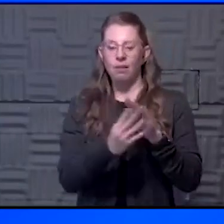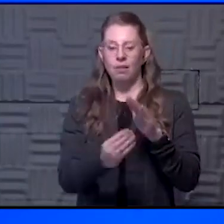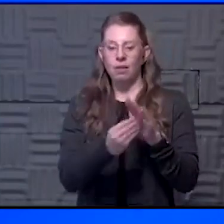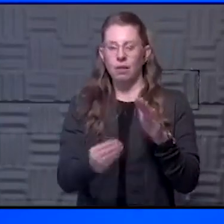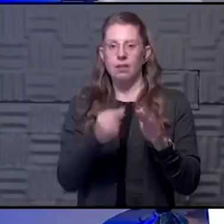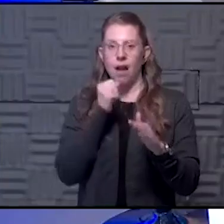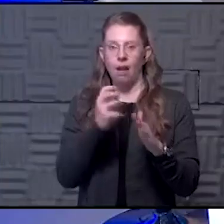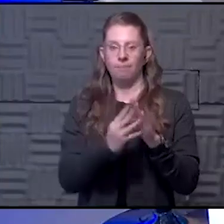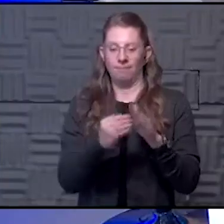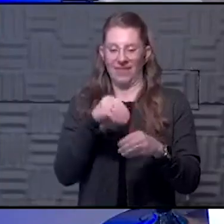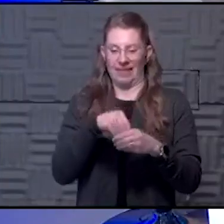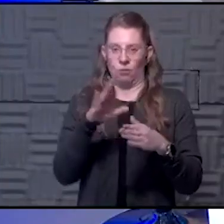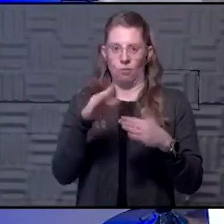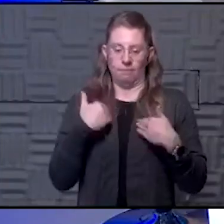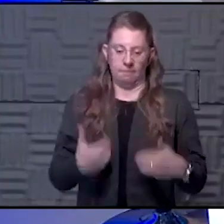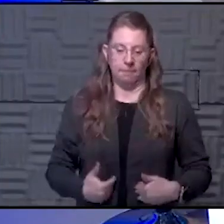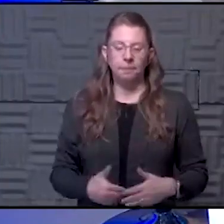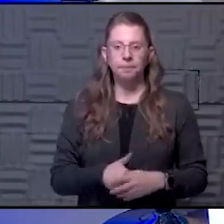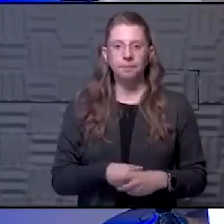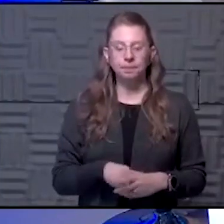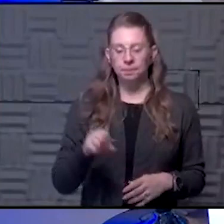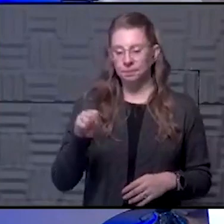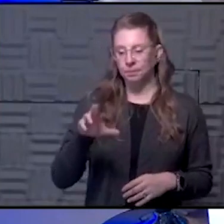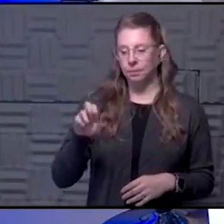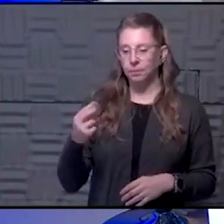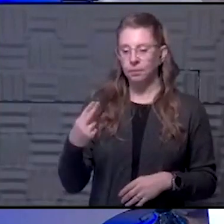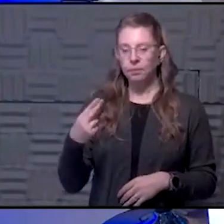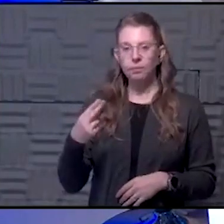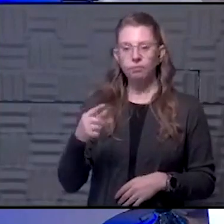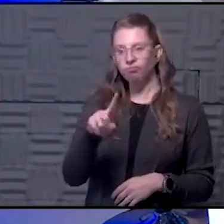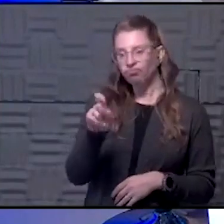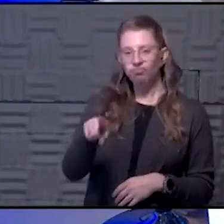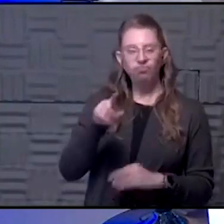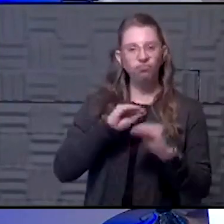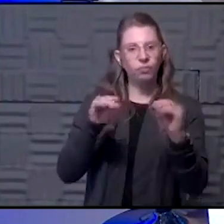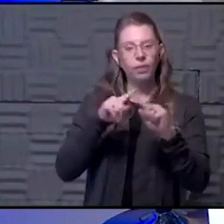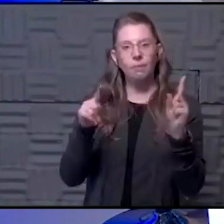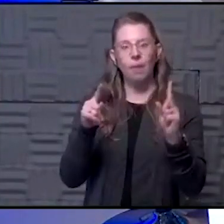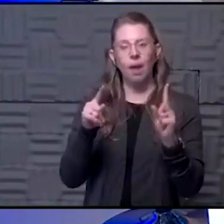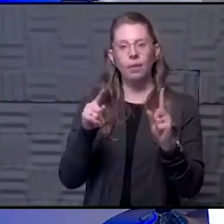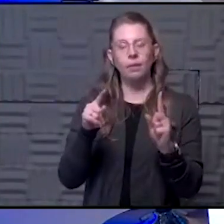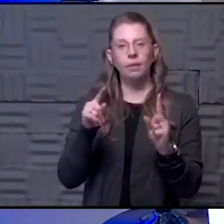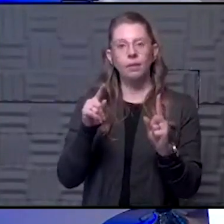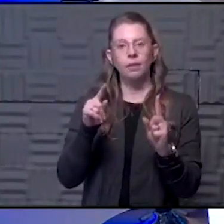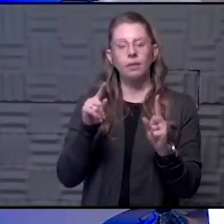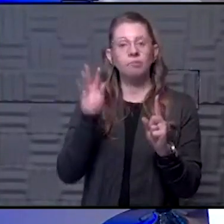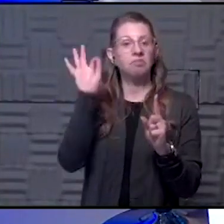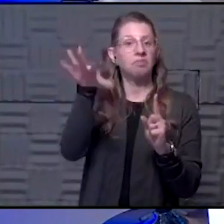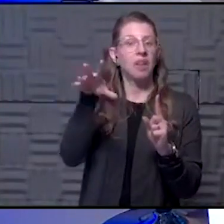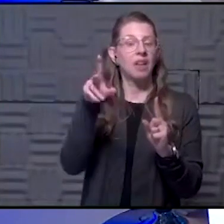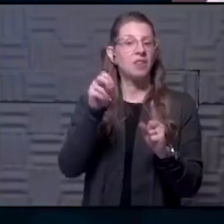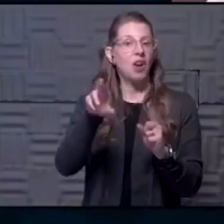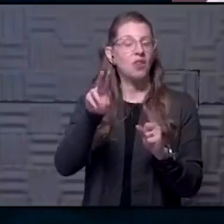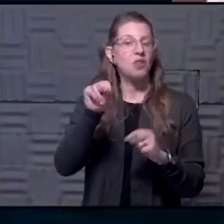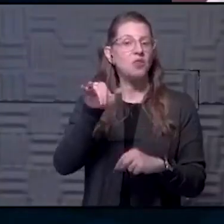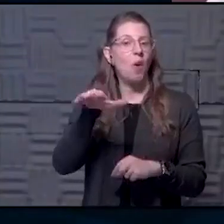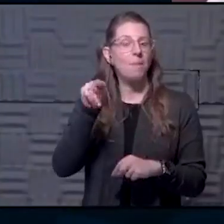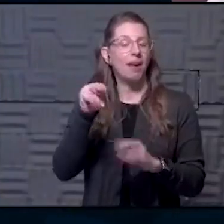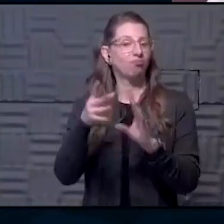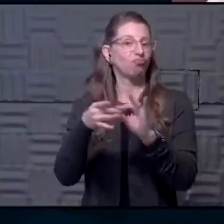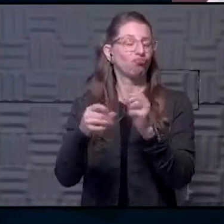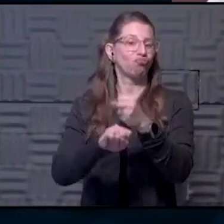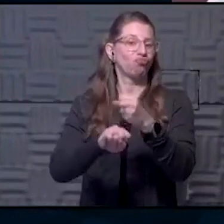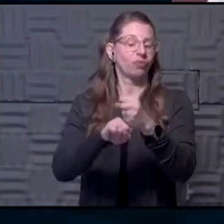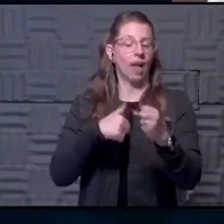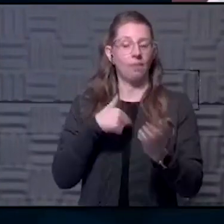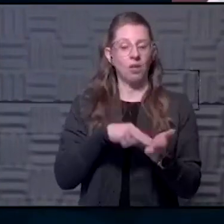body. All right, Sarah doesn't have a question, but she wanted to give a shout out to Dr. Norman for all your hard work. She goes,